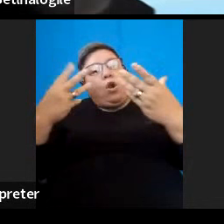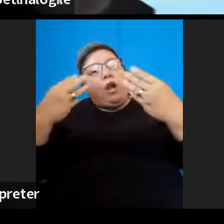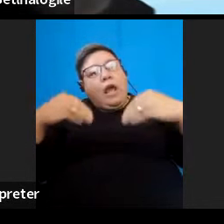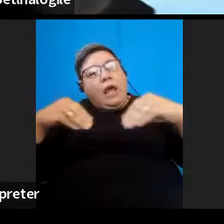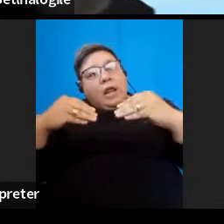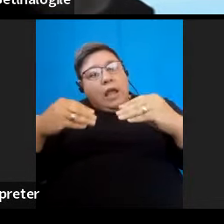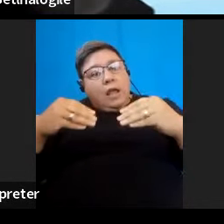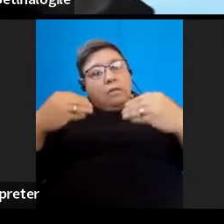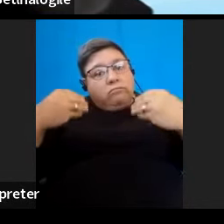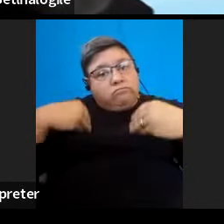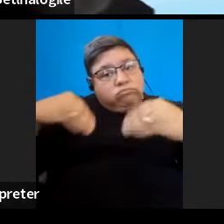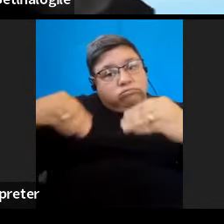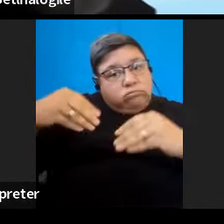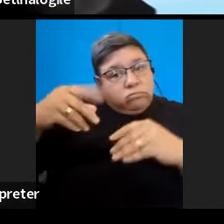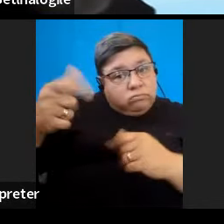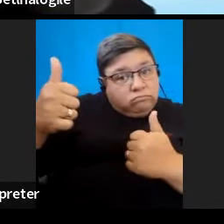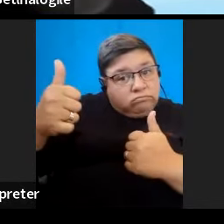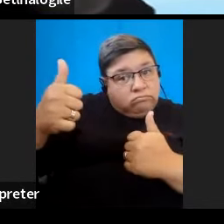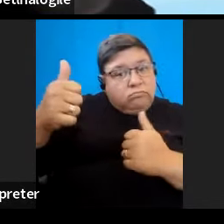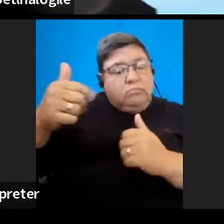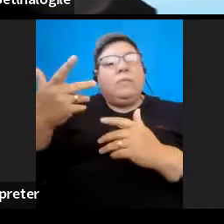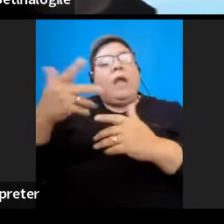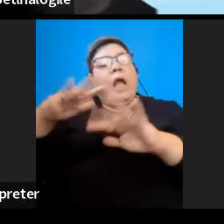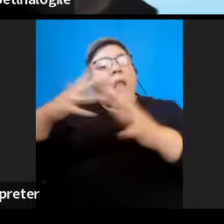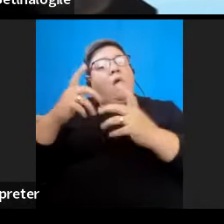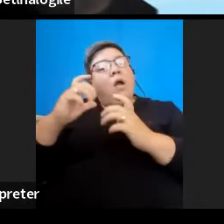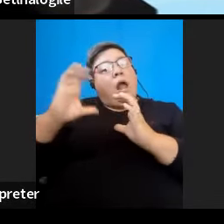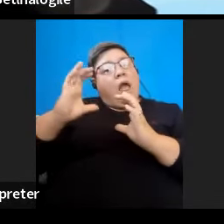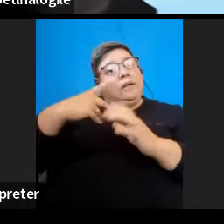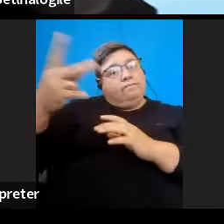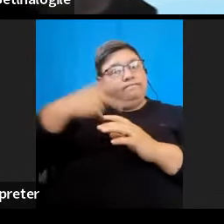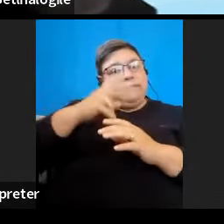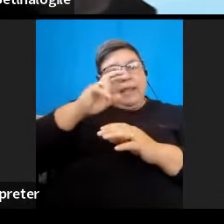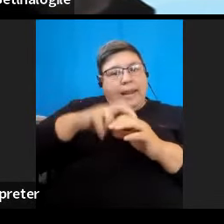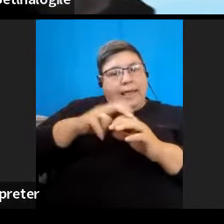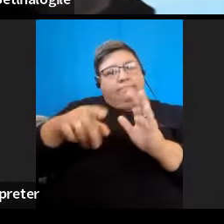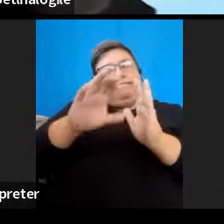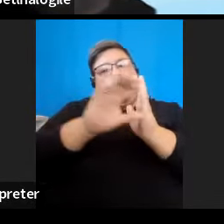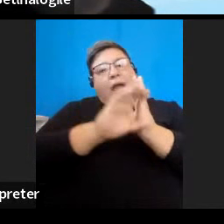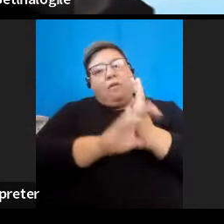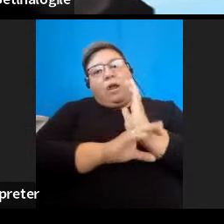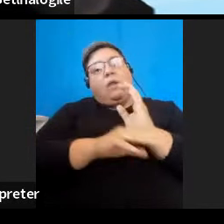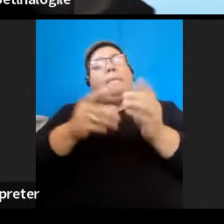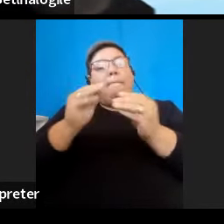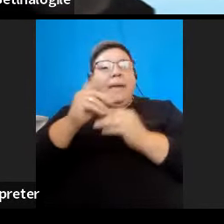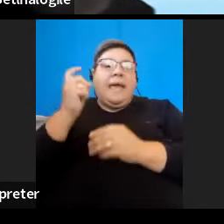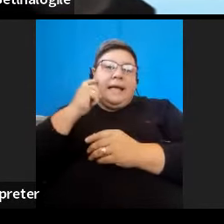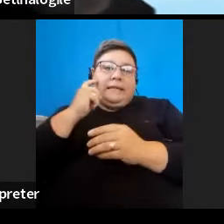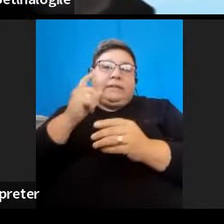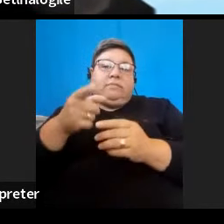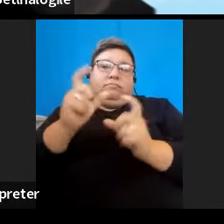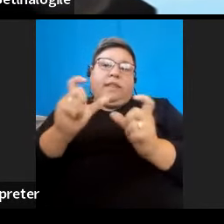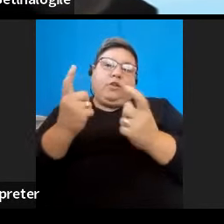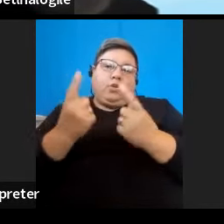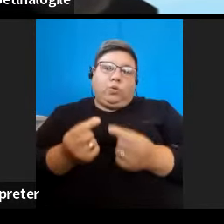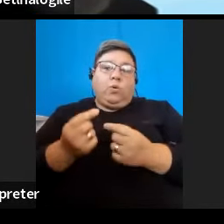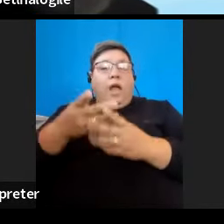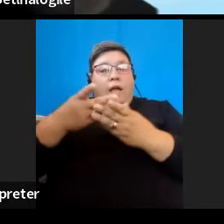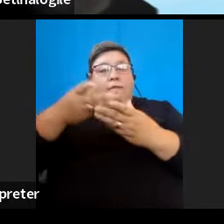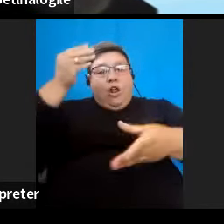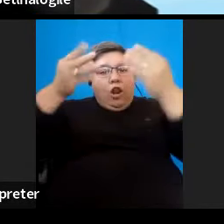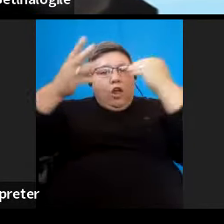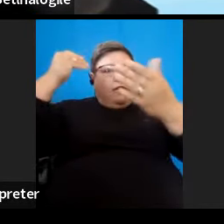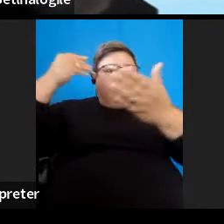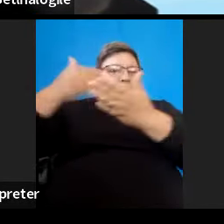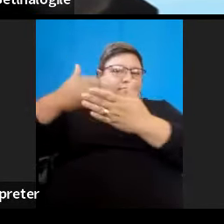countries. And it is key that as a client, you meet that criteria, but we make it easy for you to do so. But we have learned from the previous